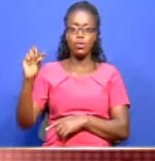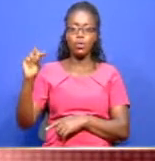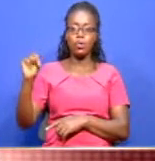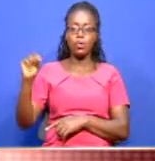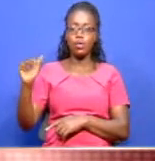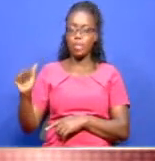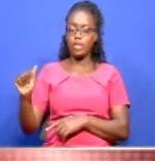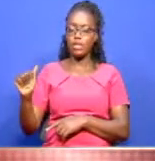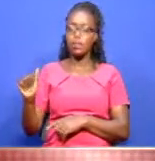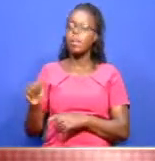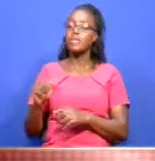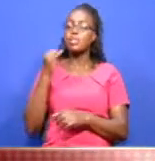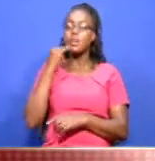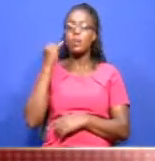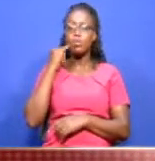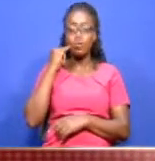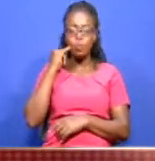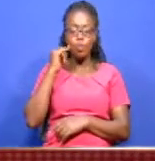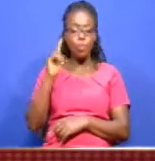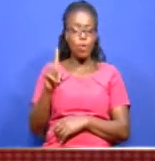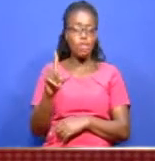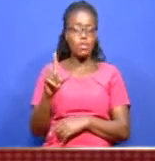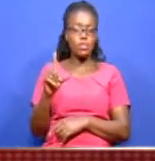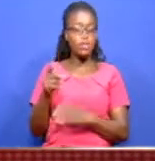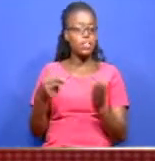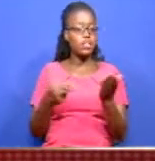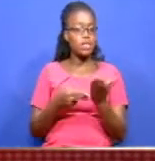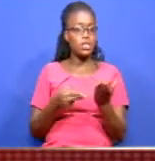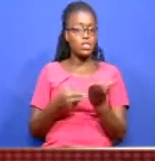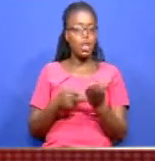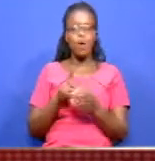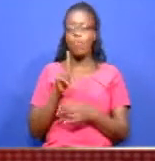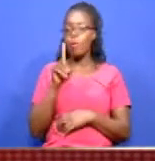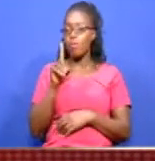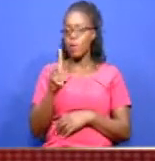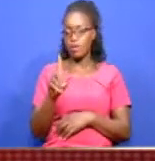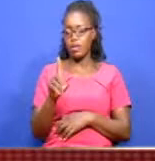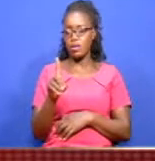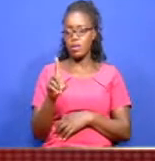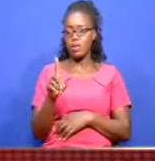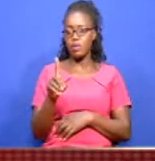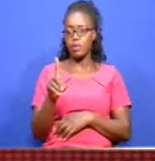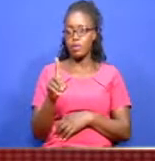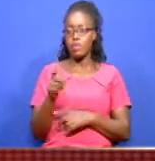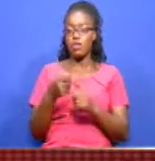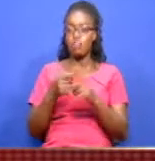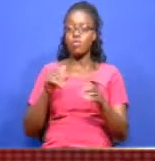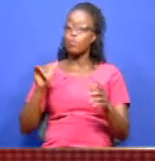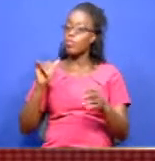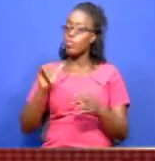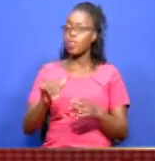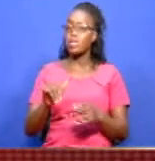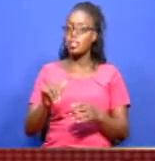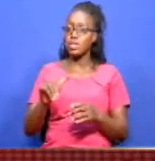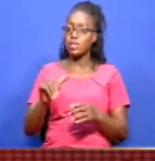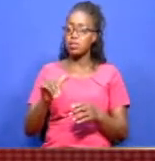West. Taita Taveta, 1 case from a quarantine facility in